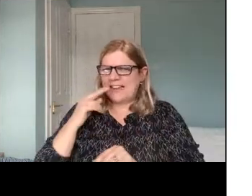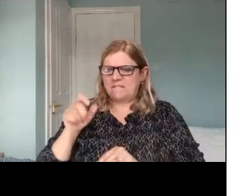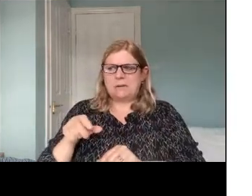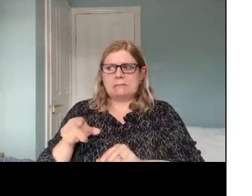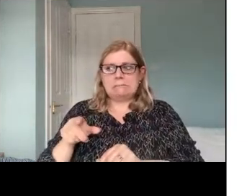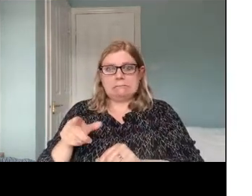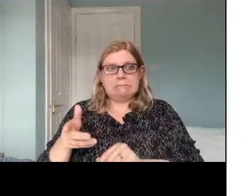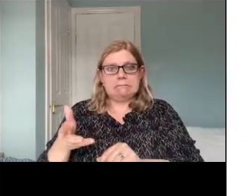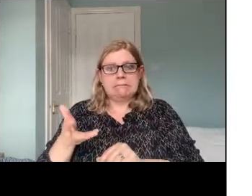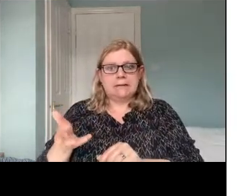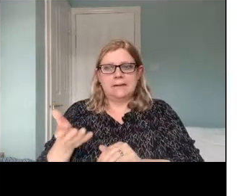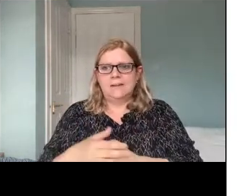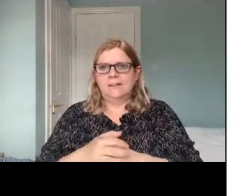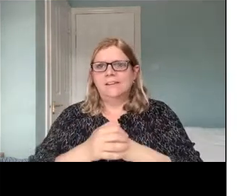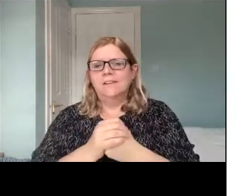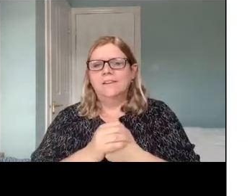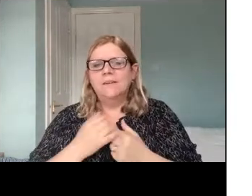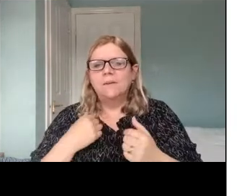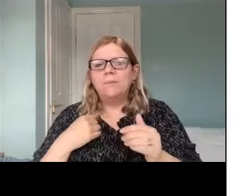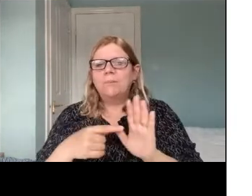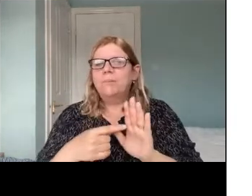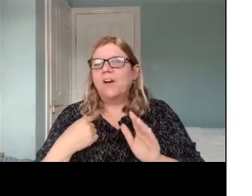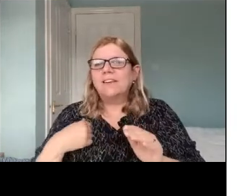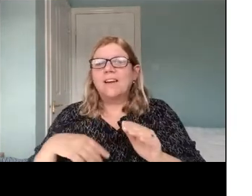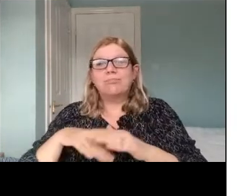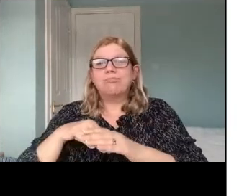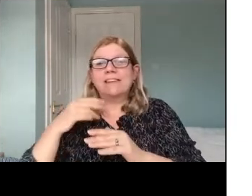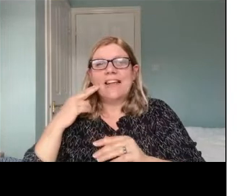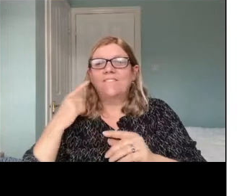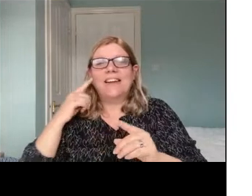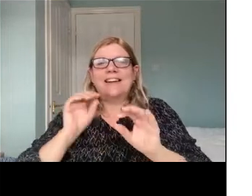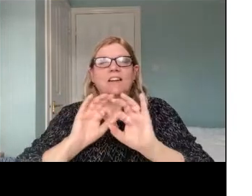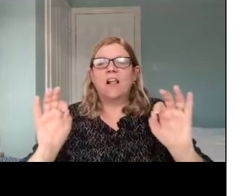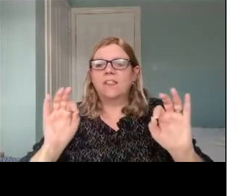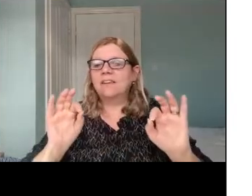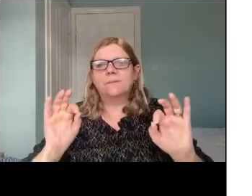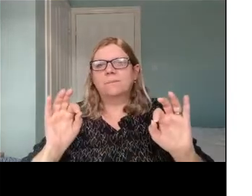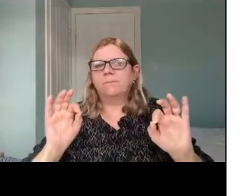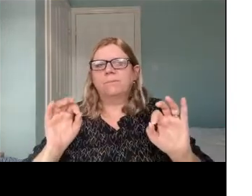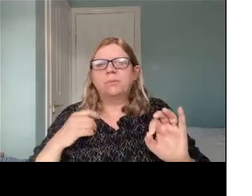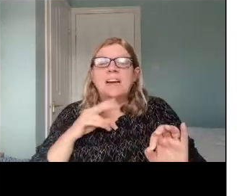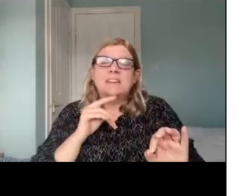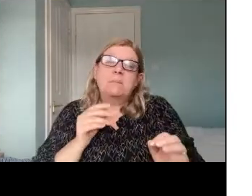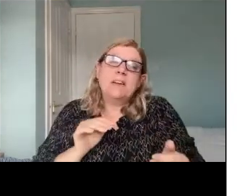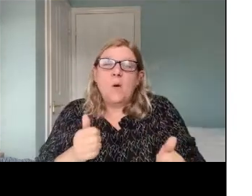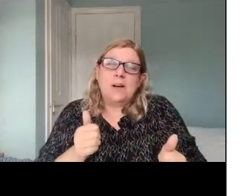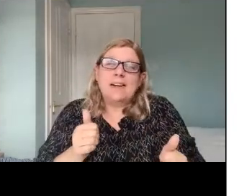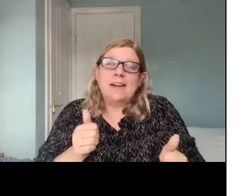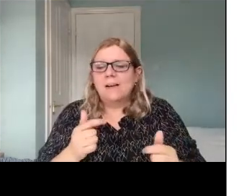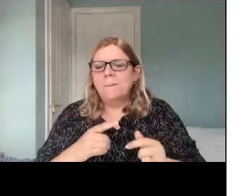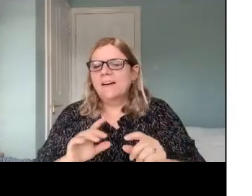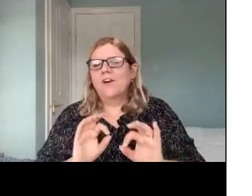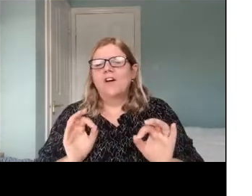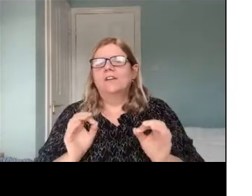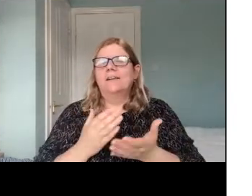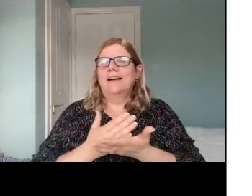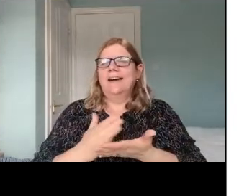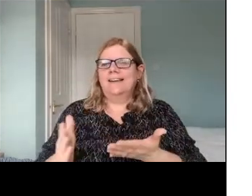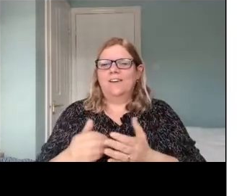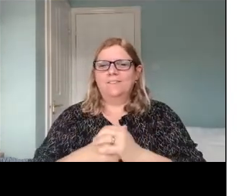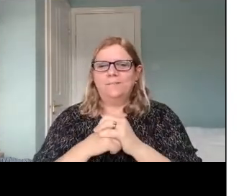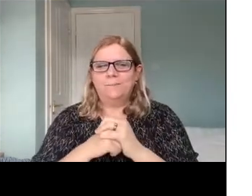could do this work. Often the assumption was that as a deaf person, I couldn't, that I didn't have anything to contribute. There was an assumption that being